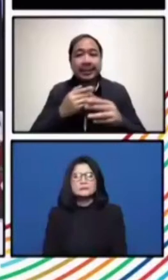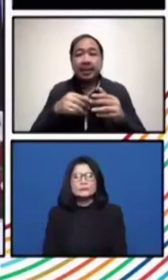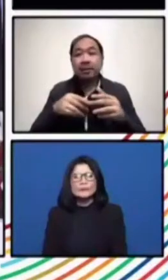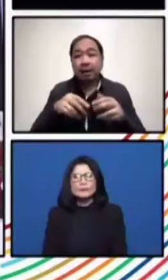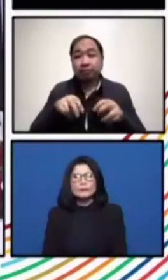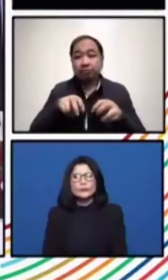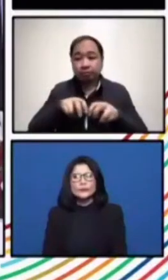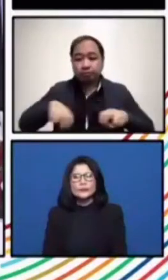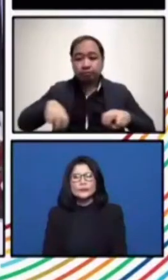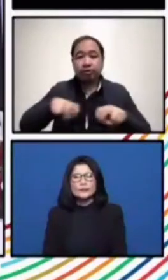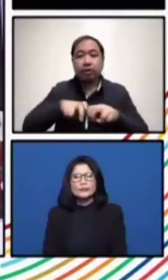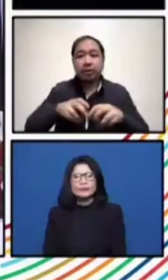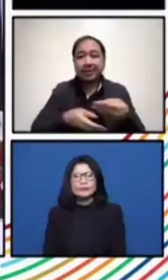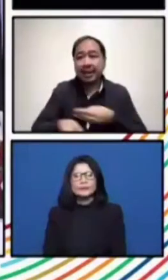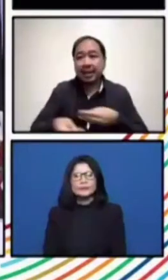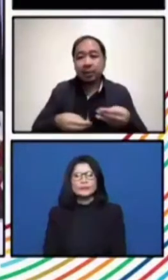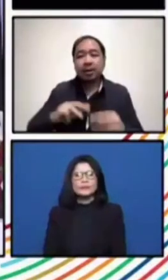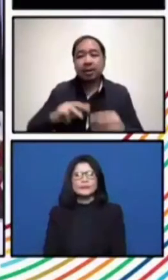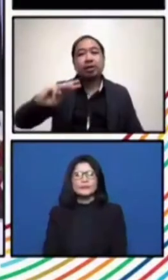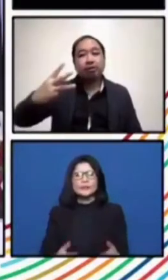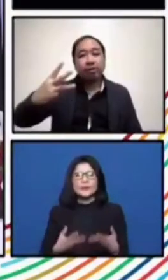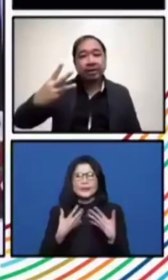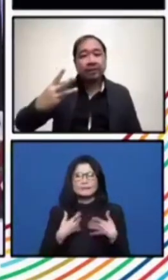three thank you